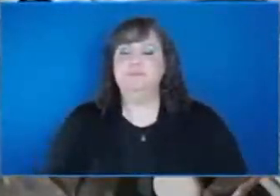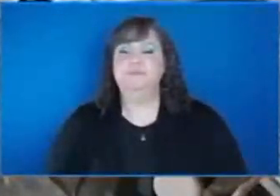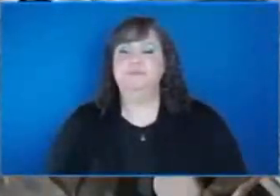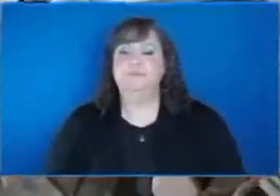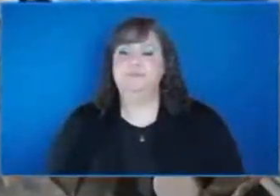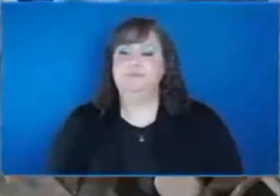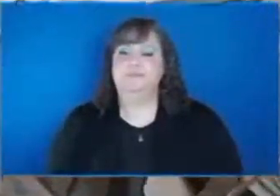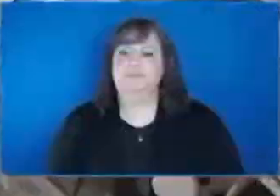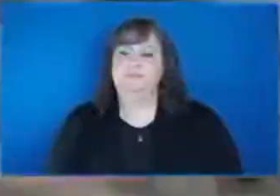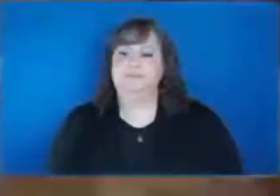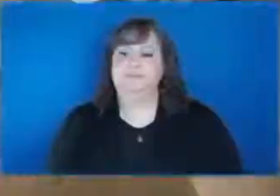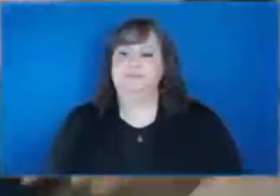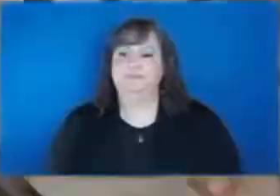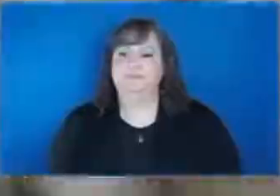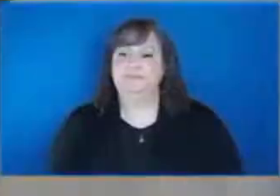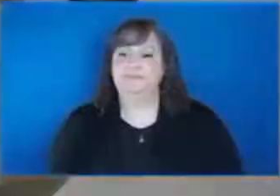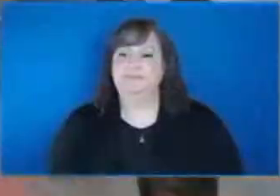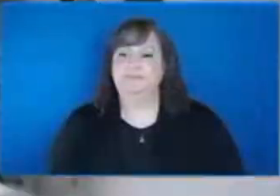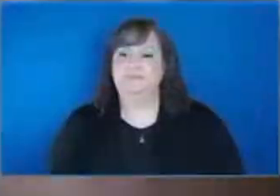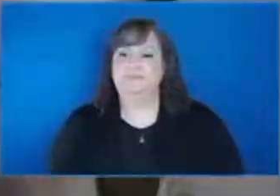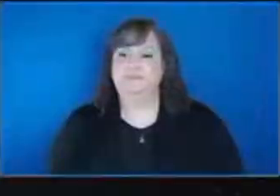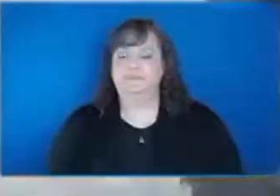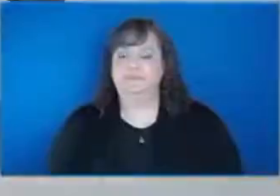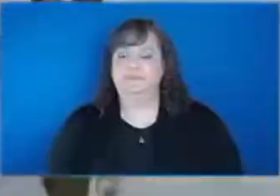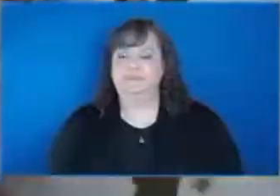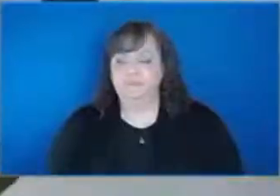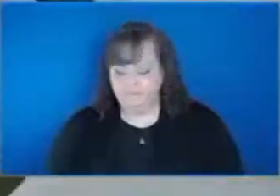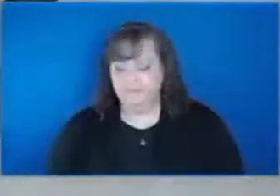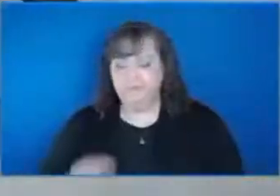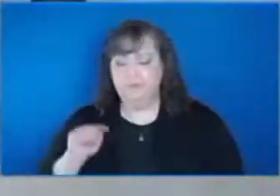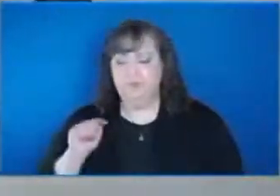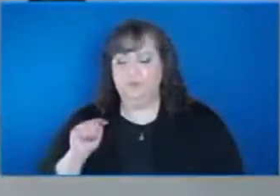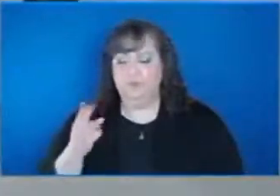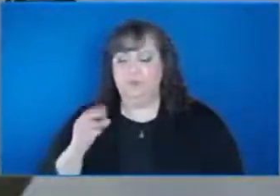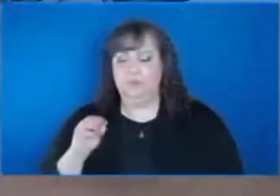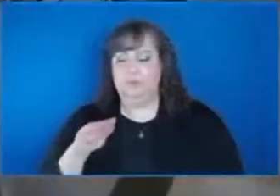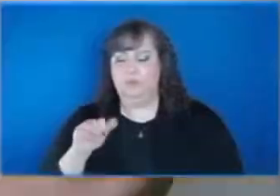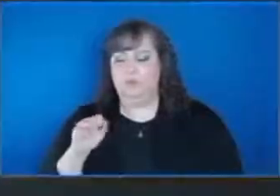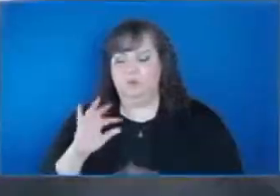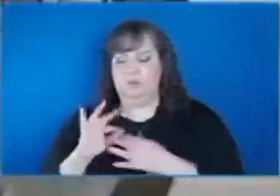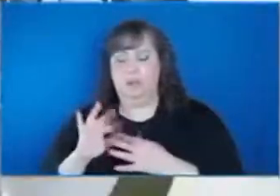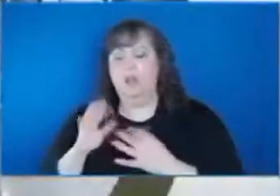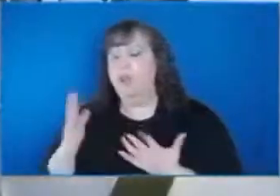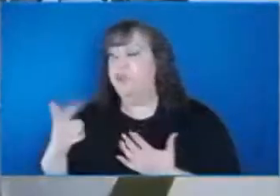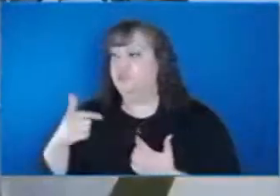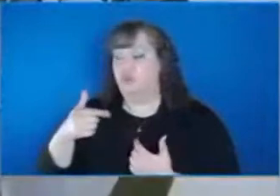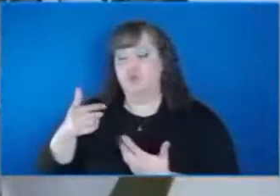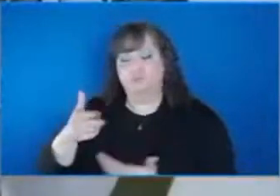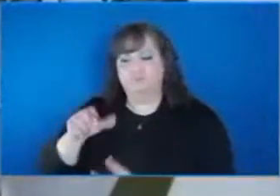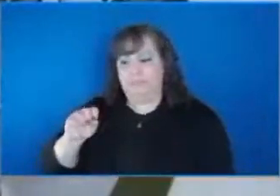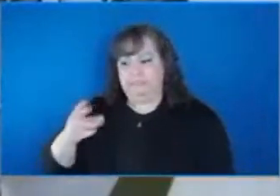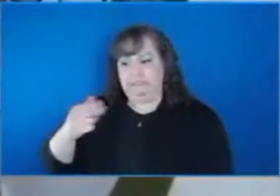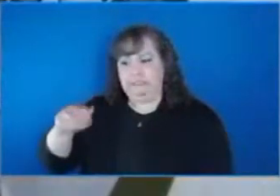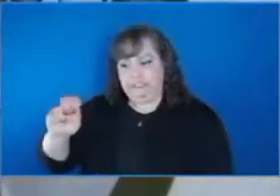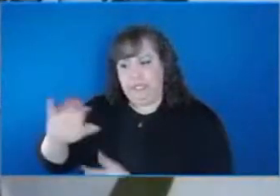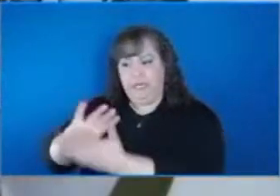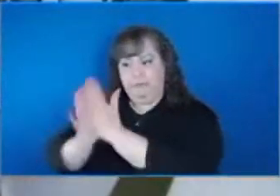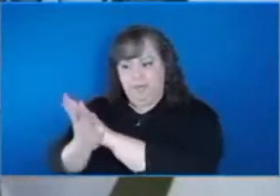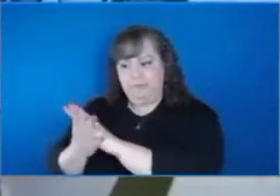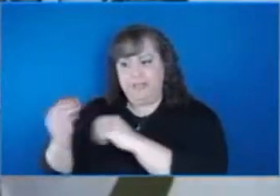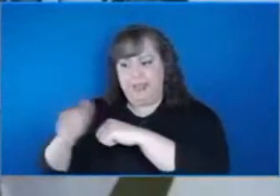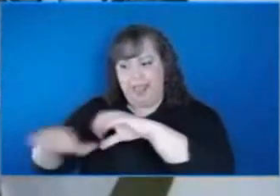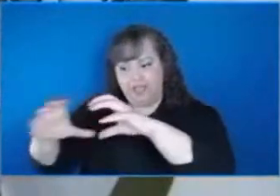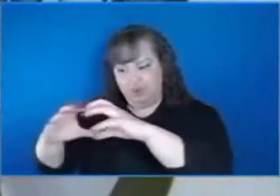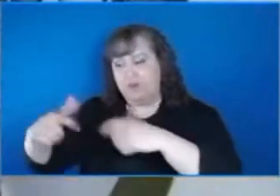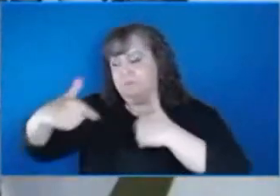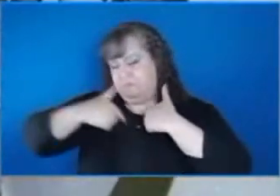So what I'll do, Shane is going to be the asteroid, and I'm going to be the NASA DART mission. Or this CTB, more exactly, is going